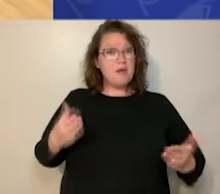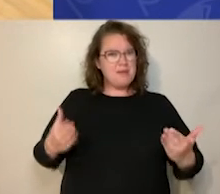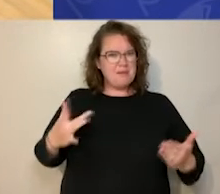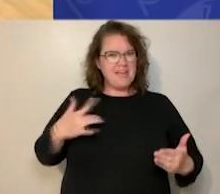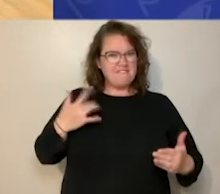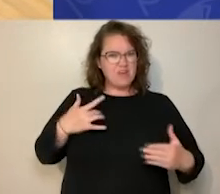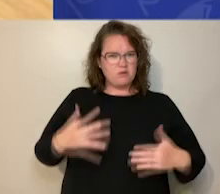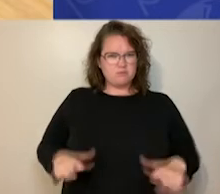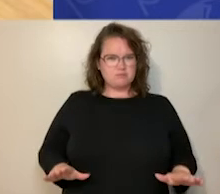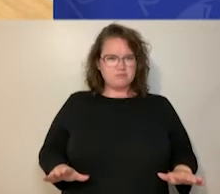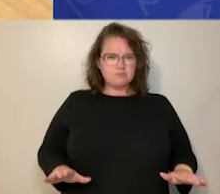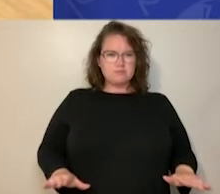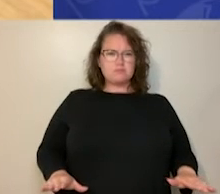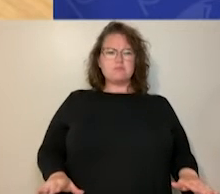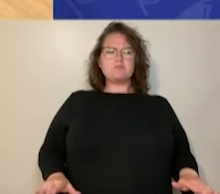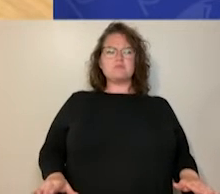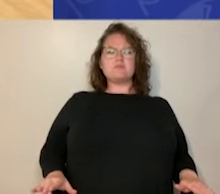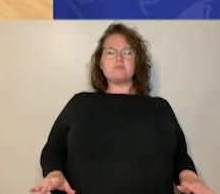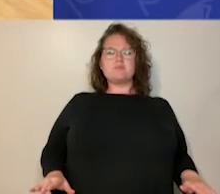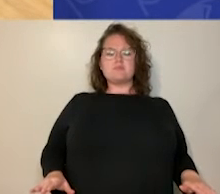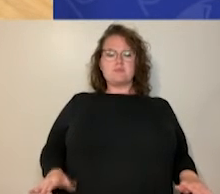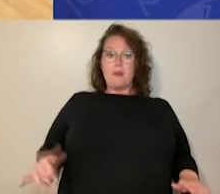this stretch through your back.